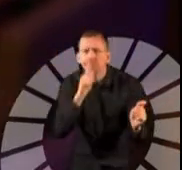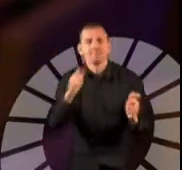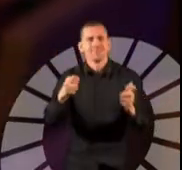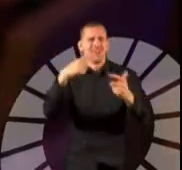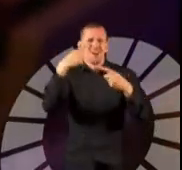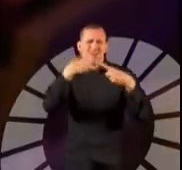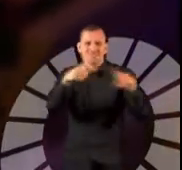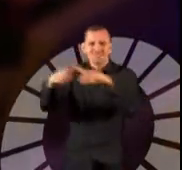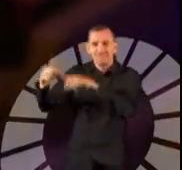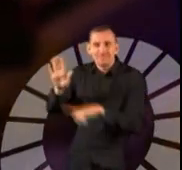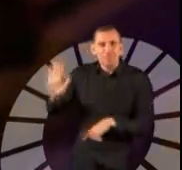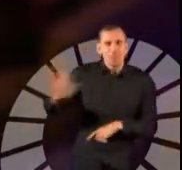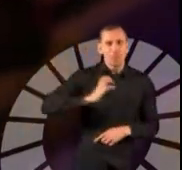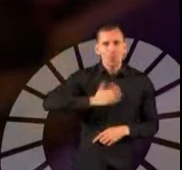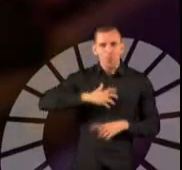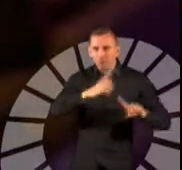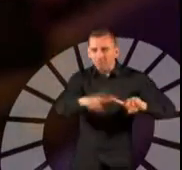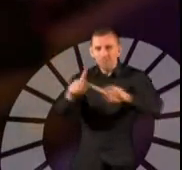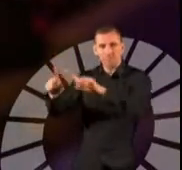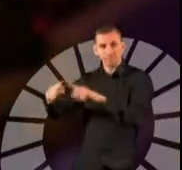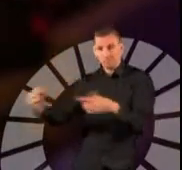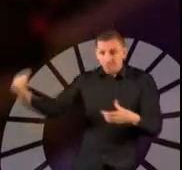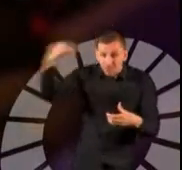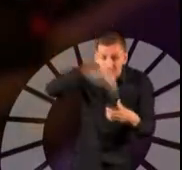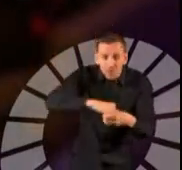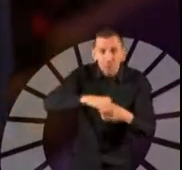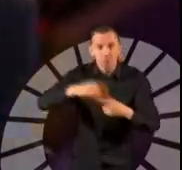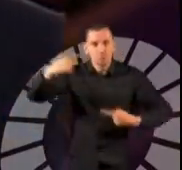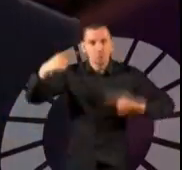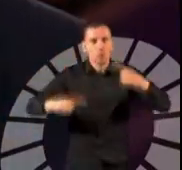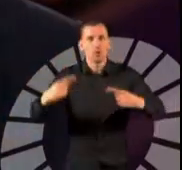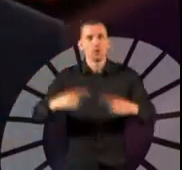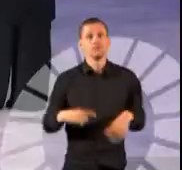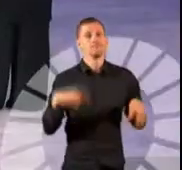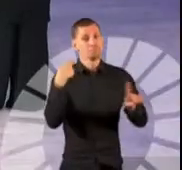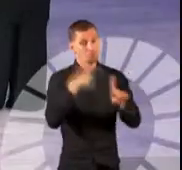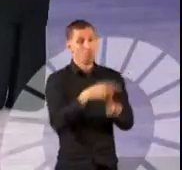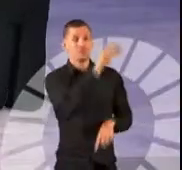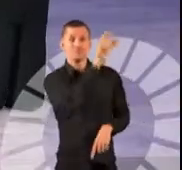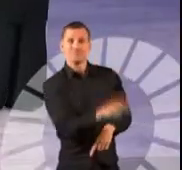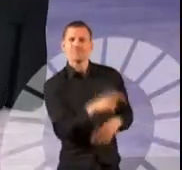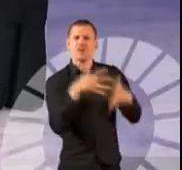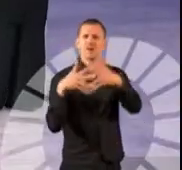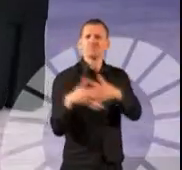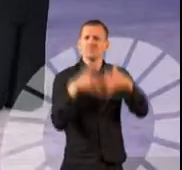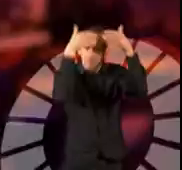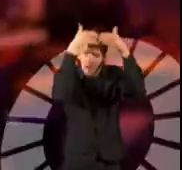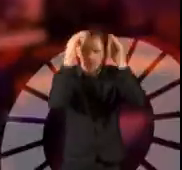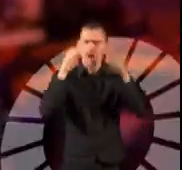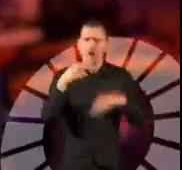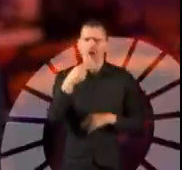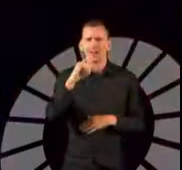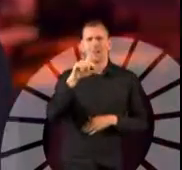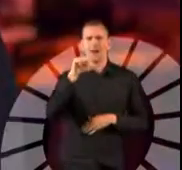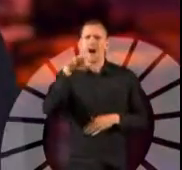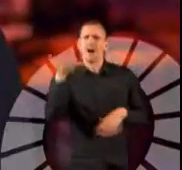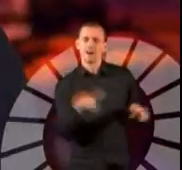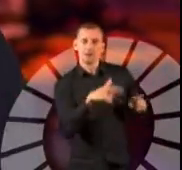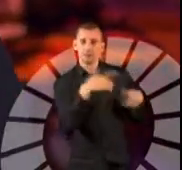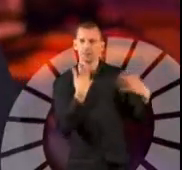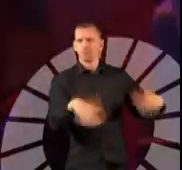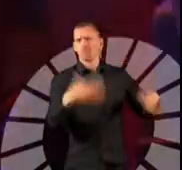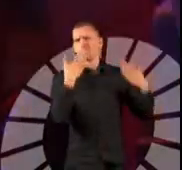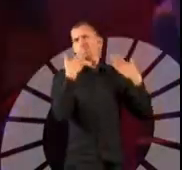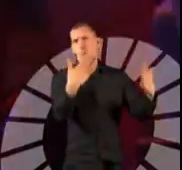pay tribute to those who have been role models, and particularly to Hillary Rodham Clinton. Thank you. Thank you, Audrey.